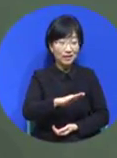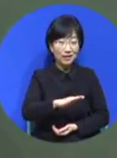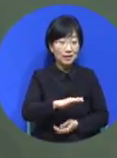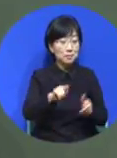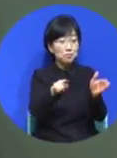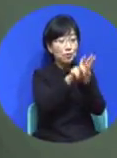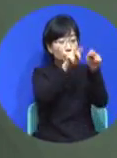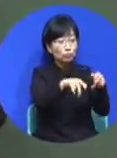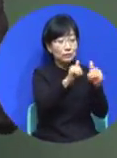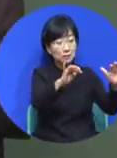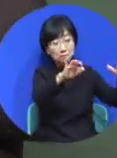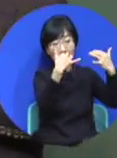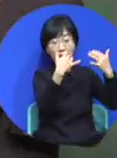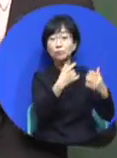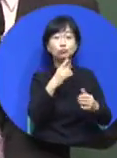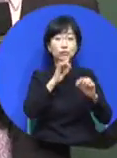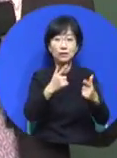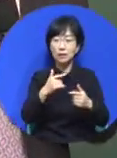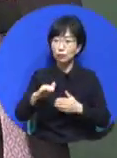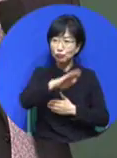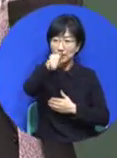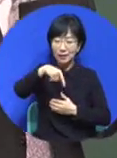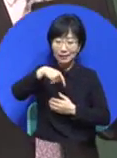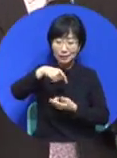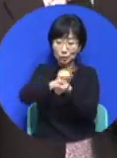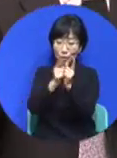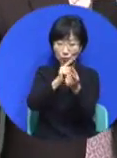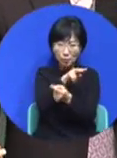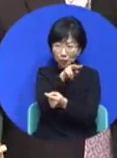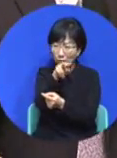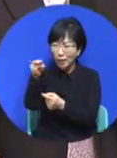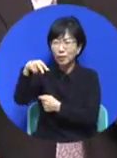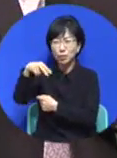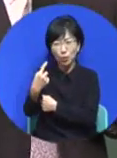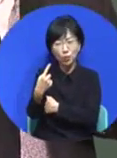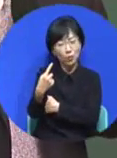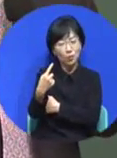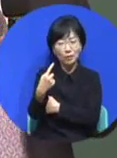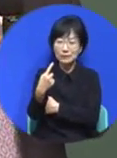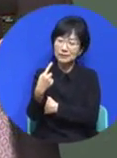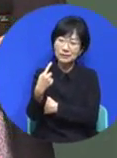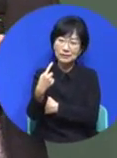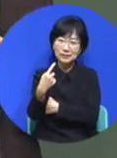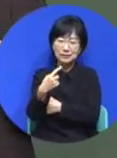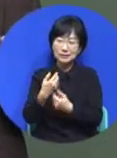Well, even if other non-believers see us as unreasonable, the problem is that we ourselves don't think we're reasonable.